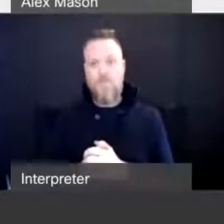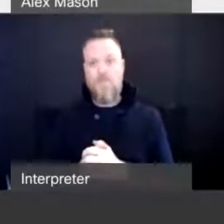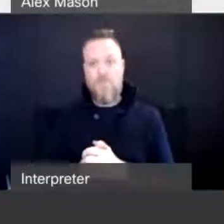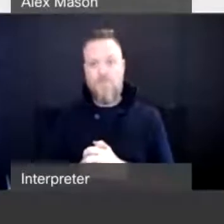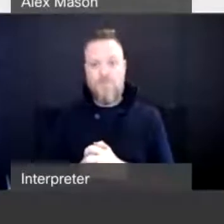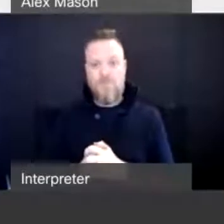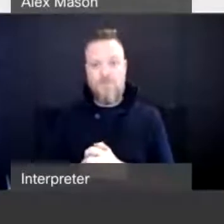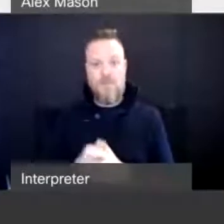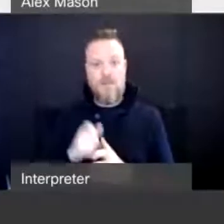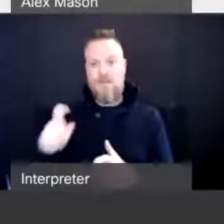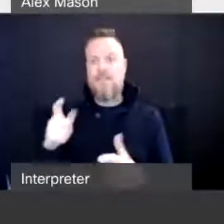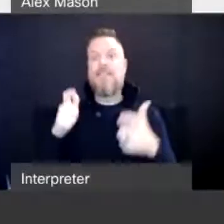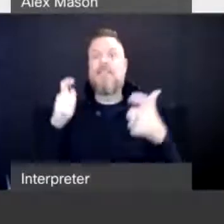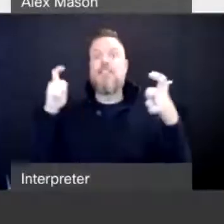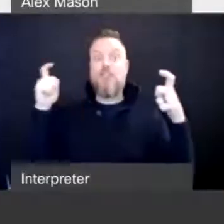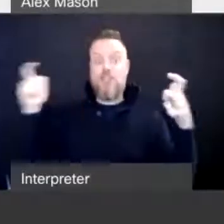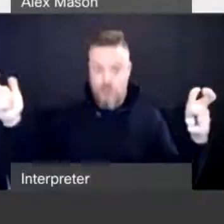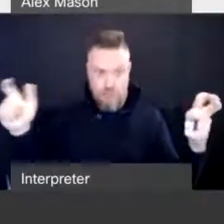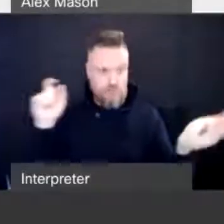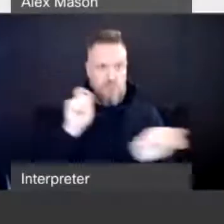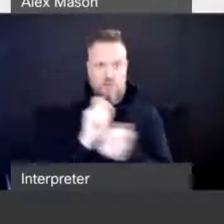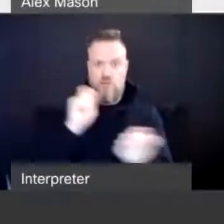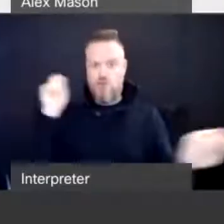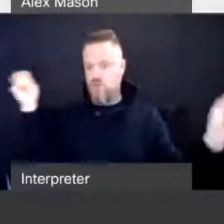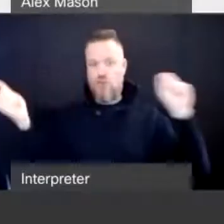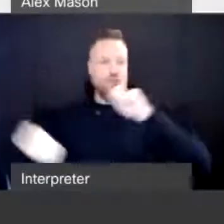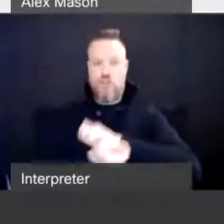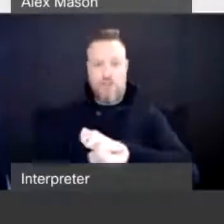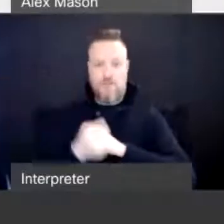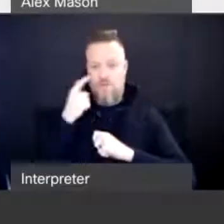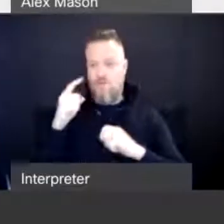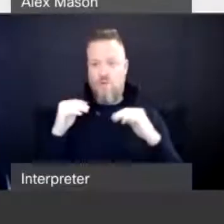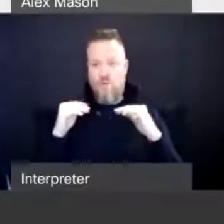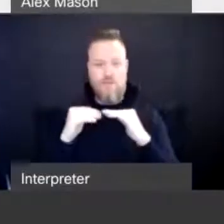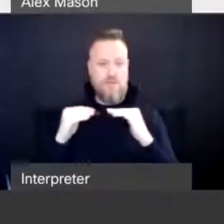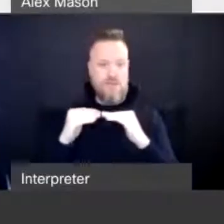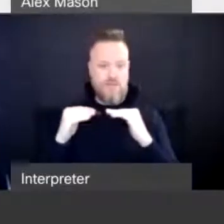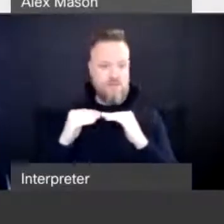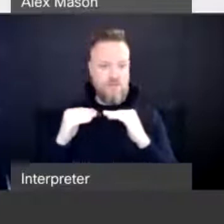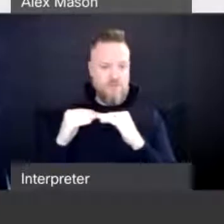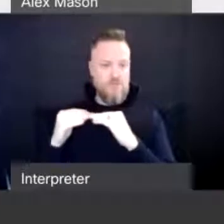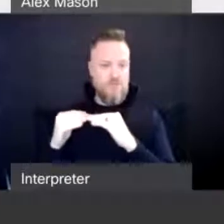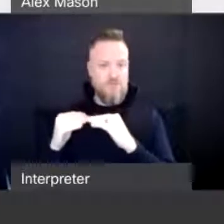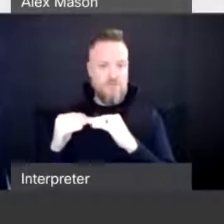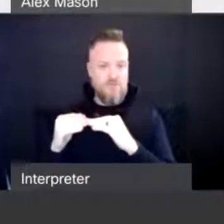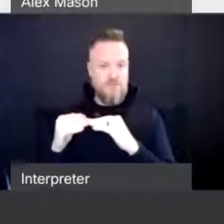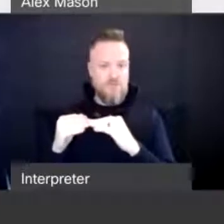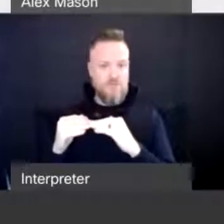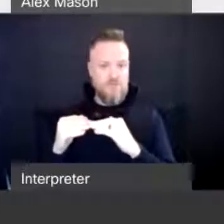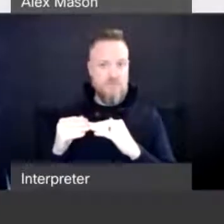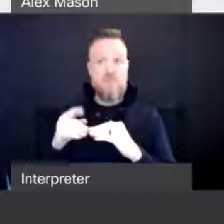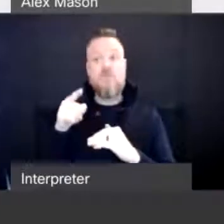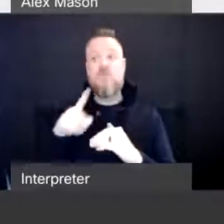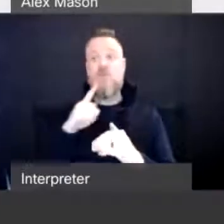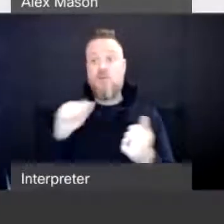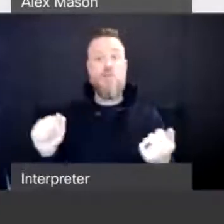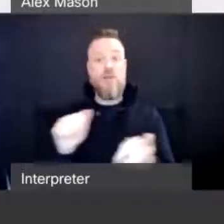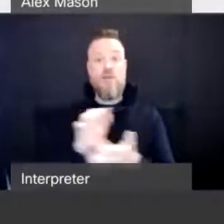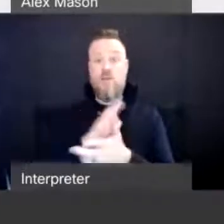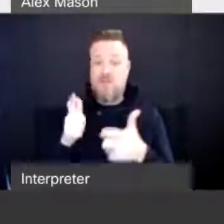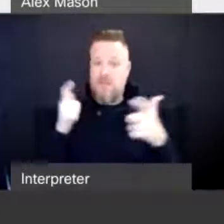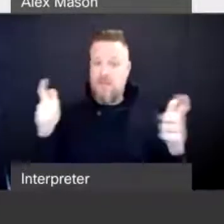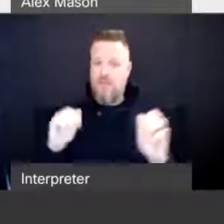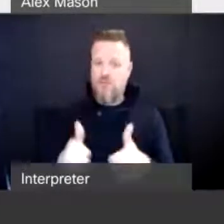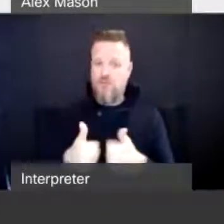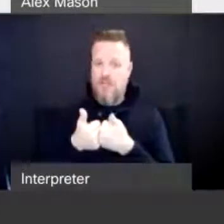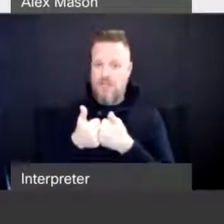it's a very drastic shift in equalization, which is, again, it's really caused the challenge, right? That's